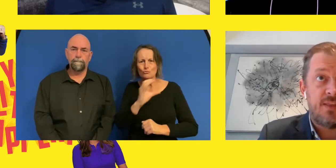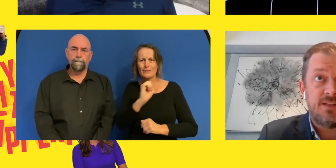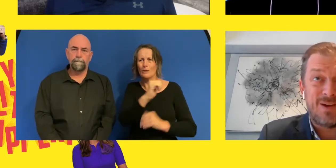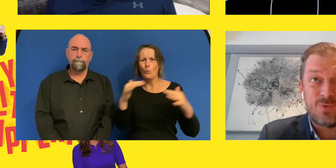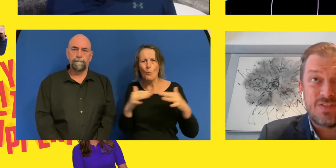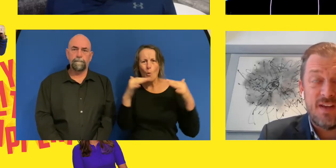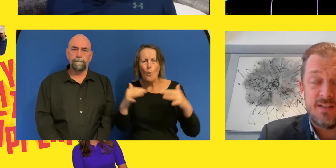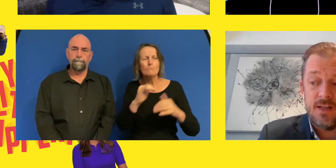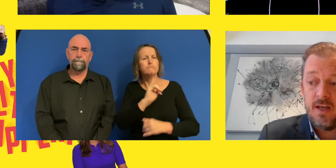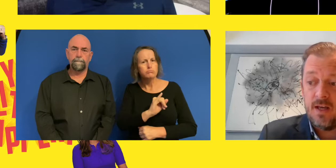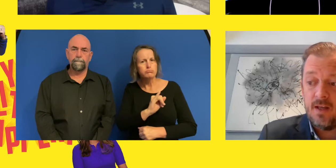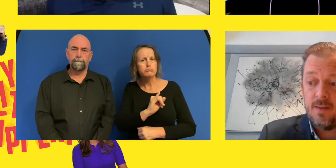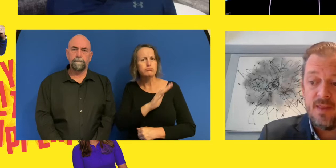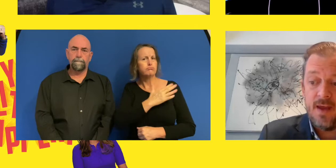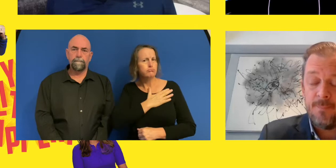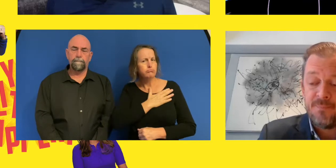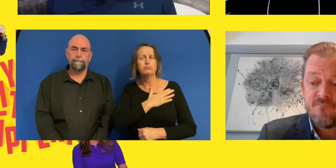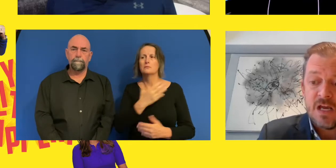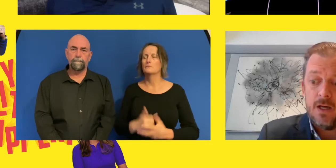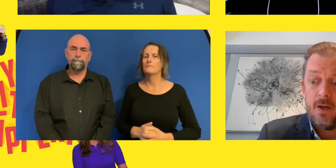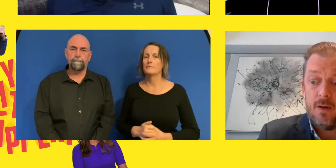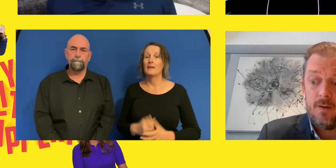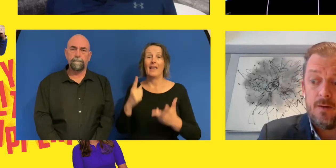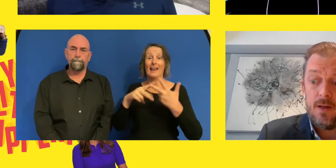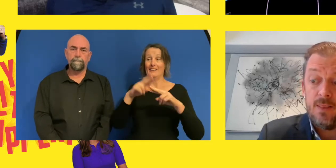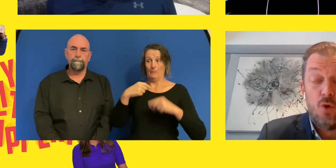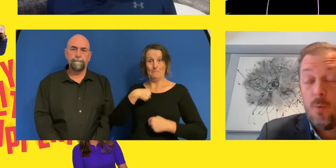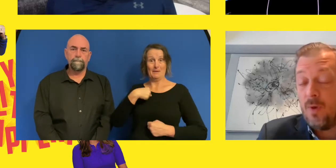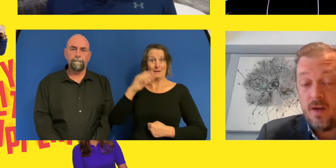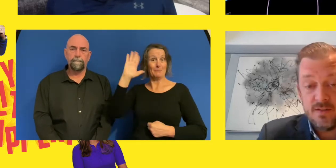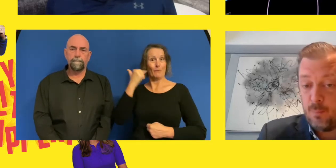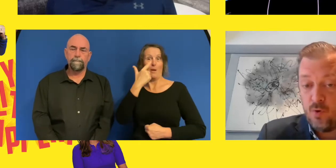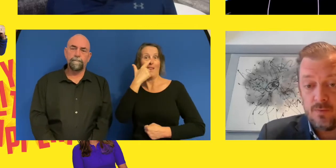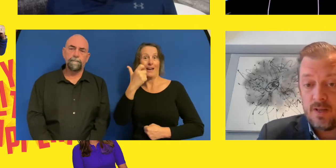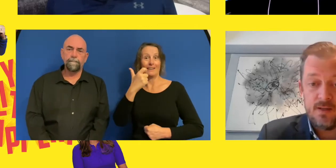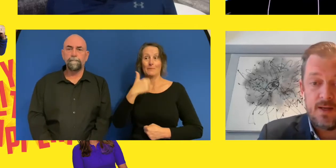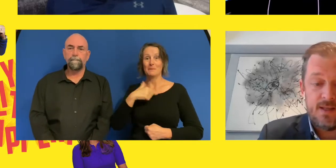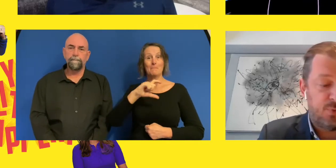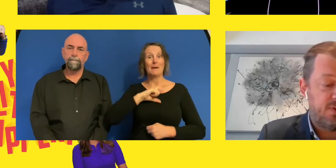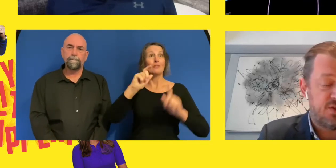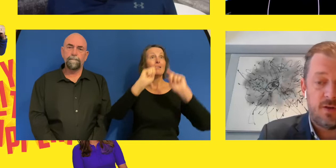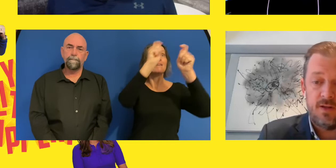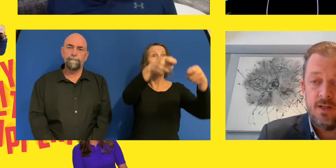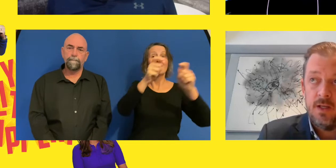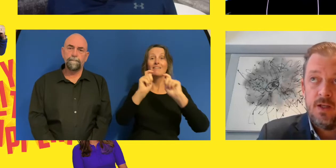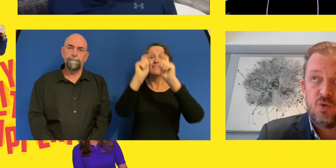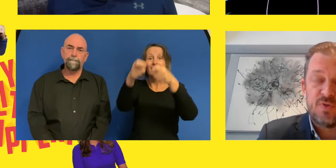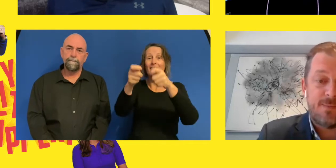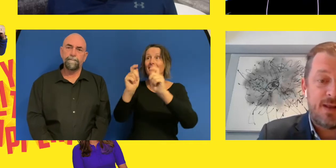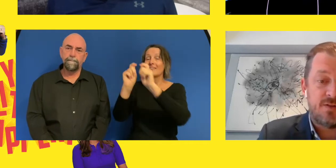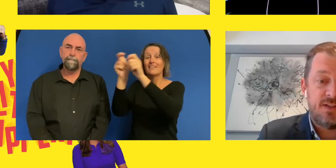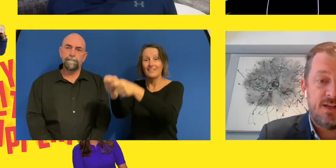situation that the country's facing there. And normally when there is a podium, like I had a privilege the other day